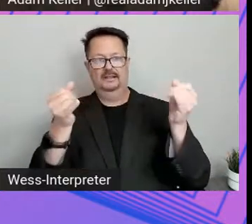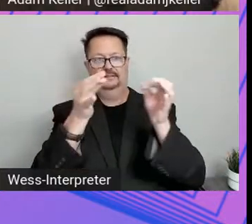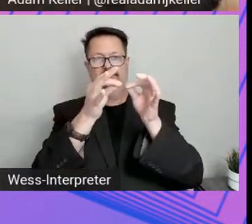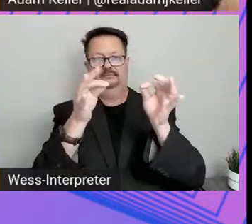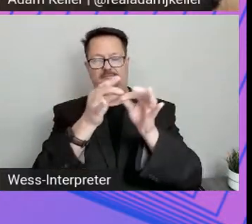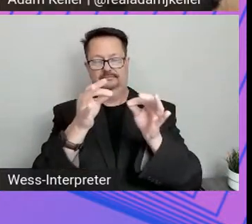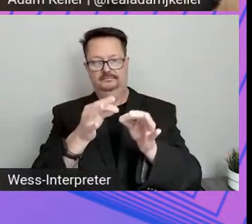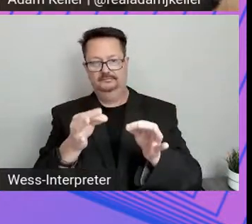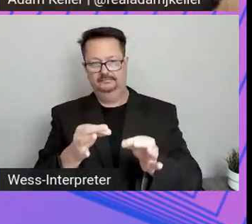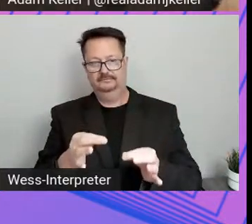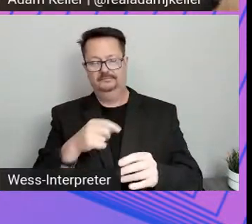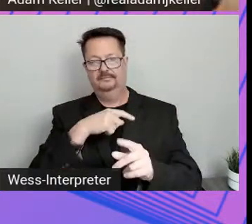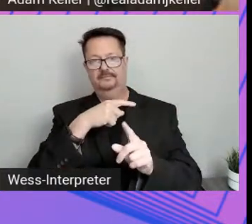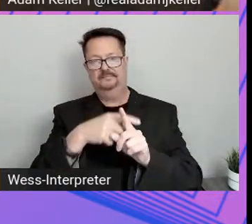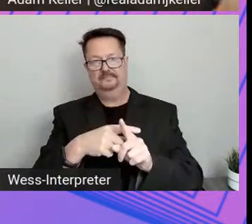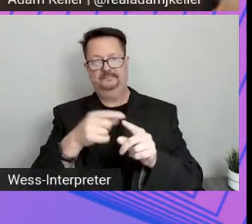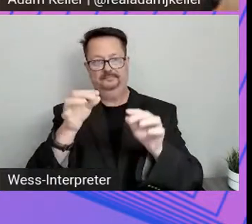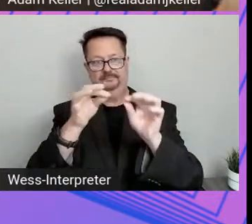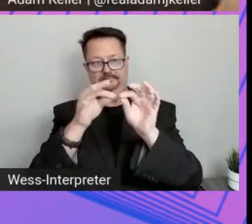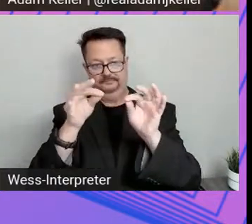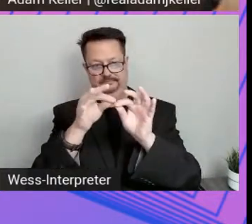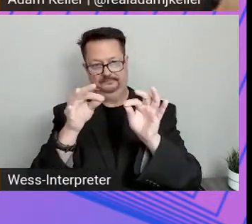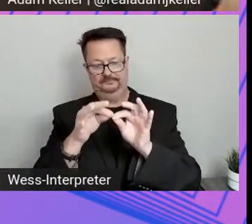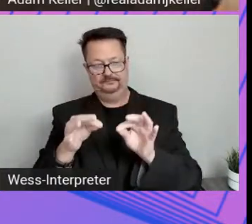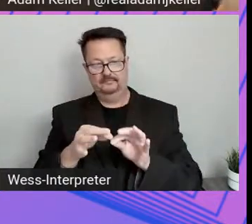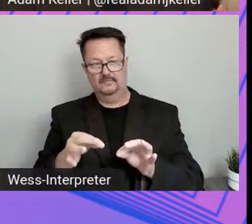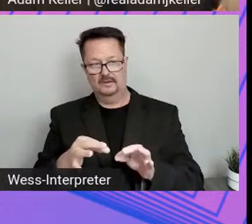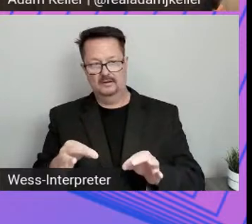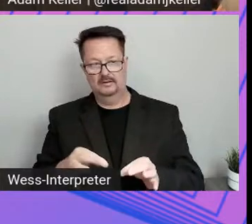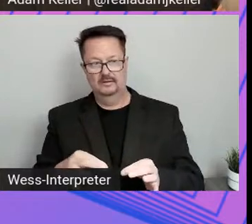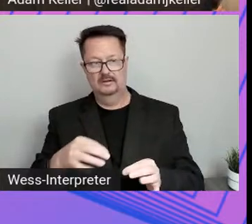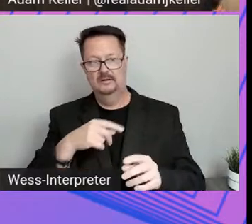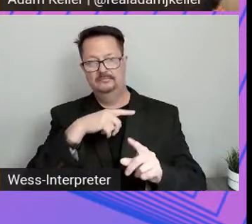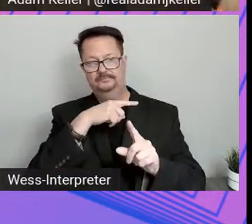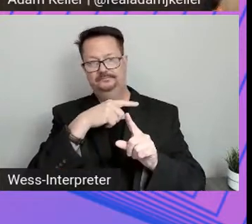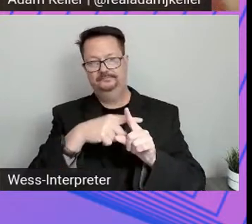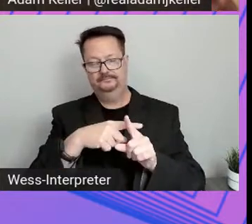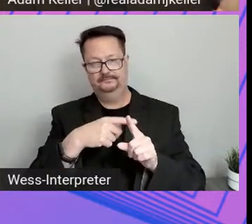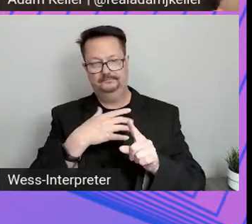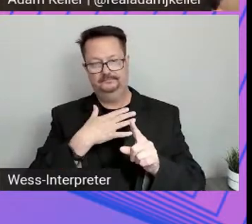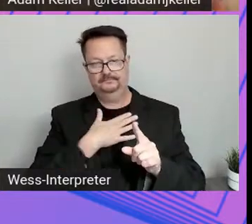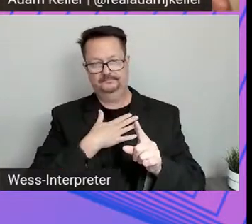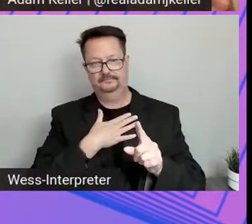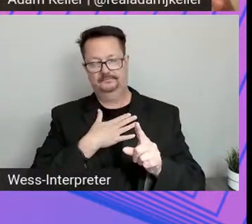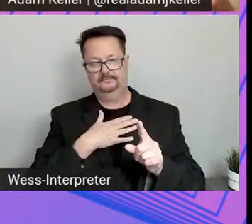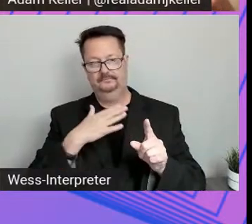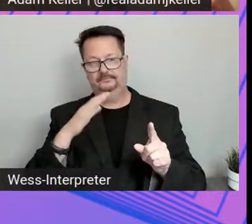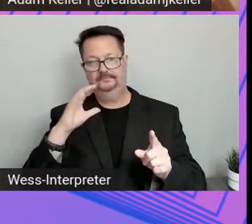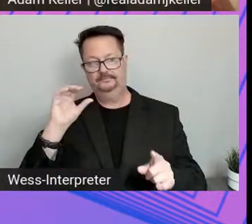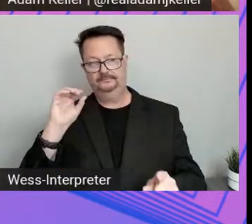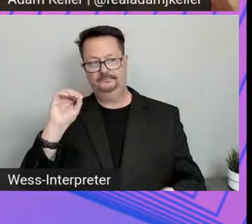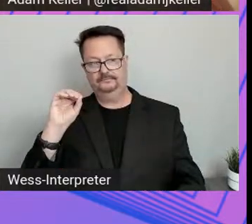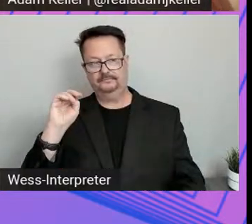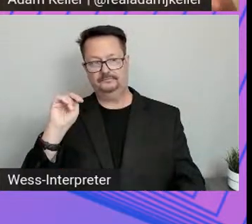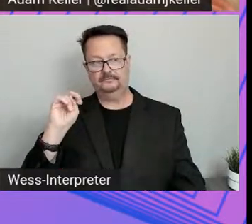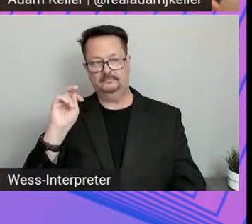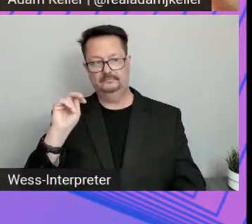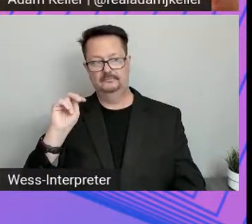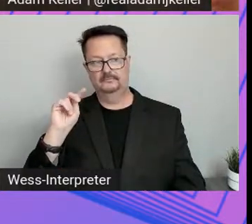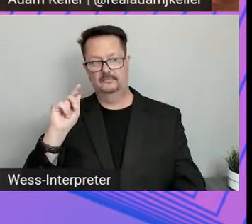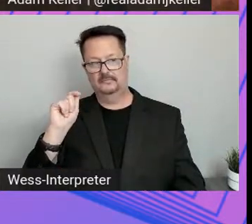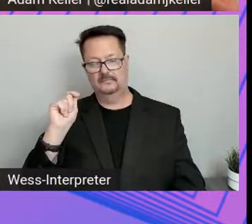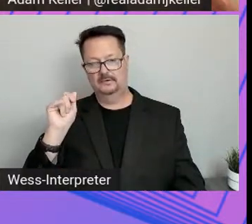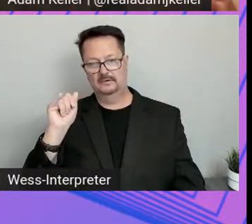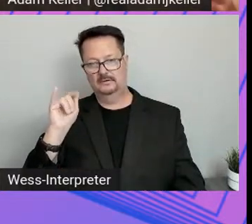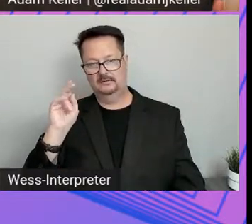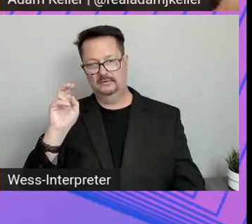port as well as the container image that I actually want to build